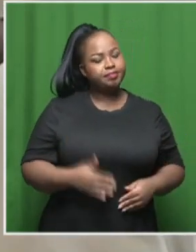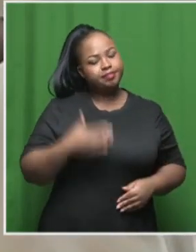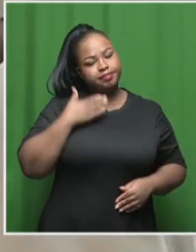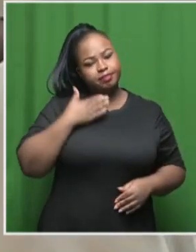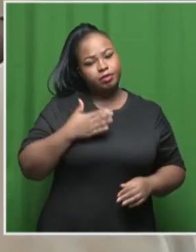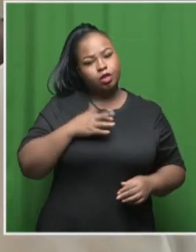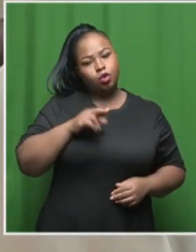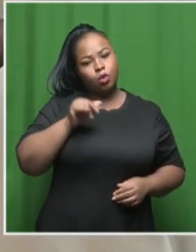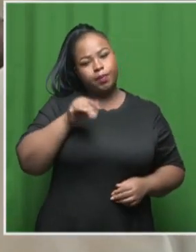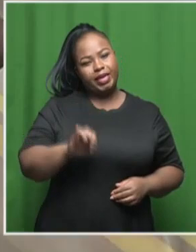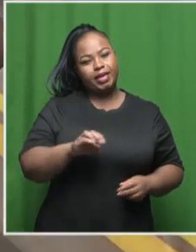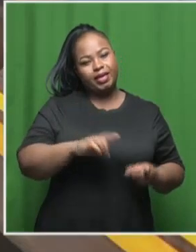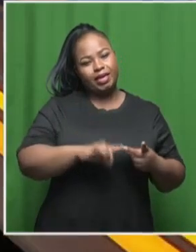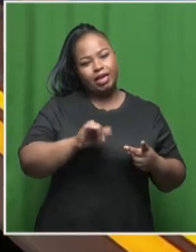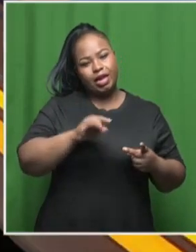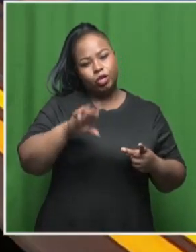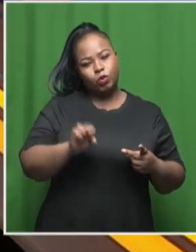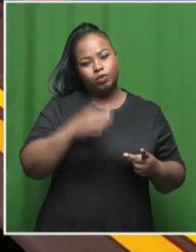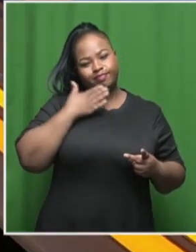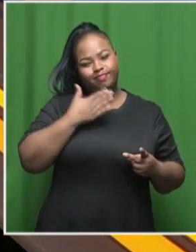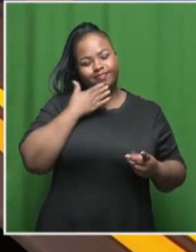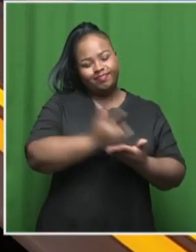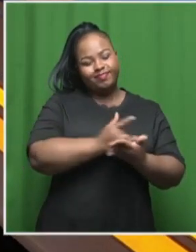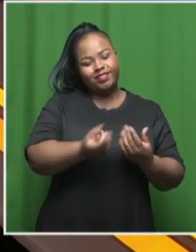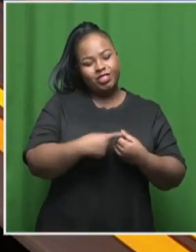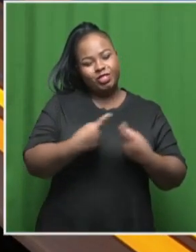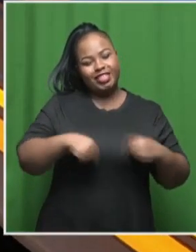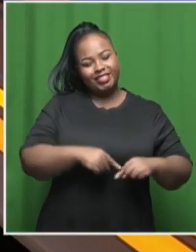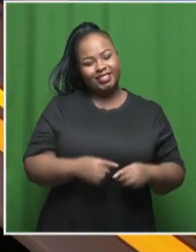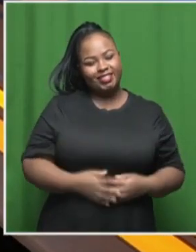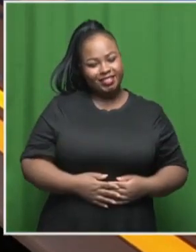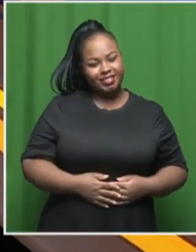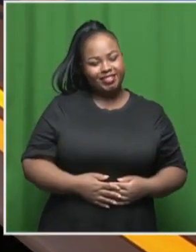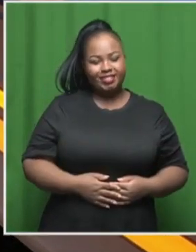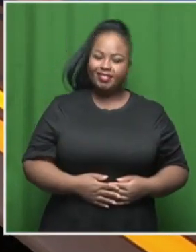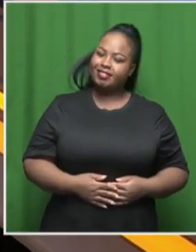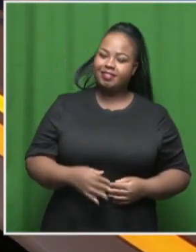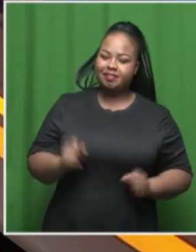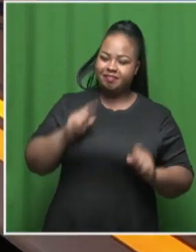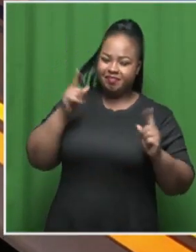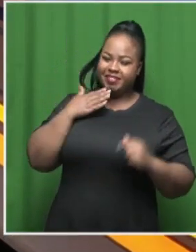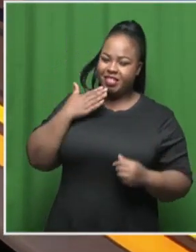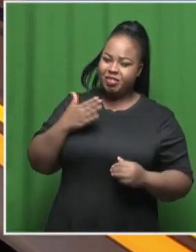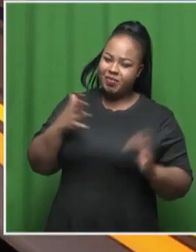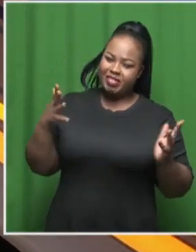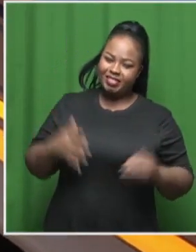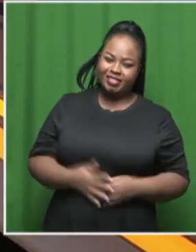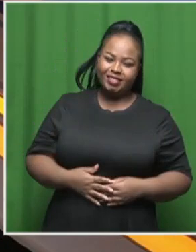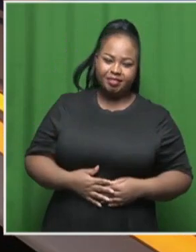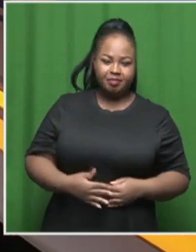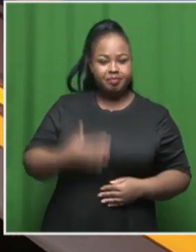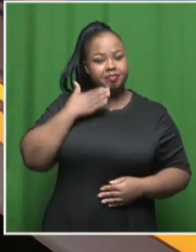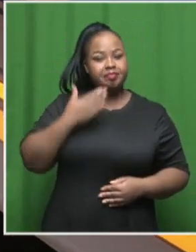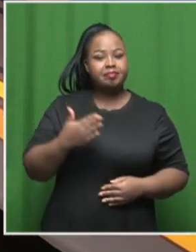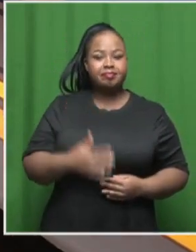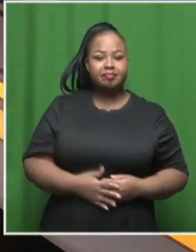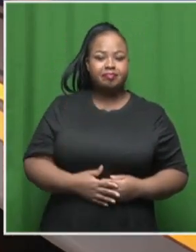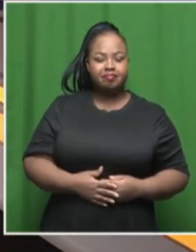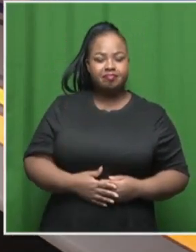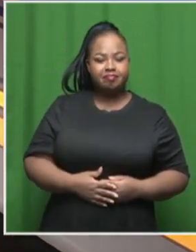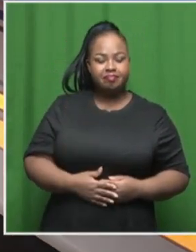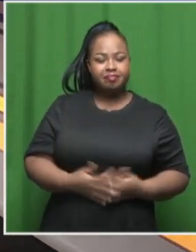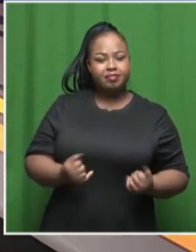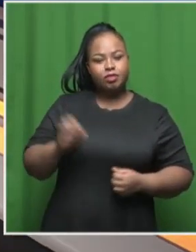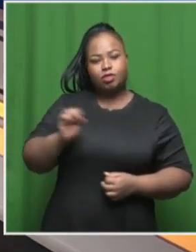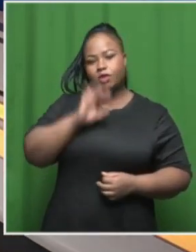right, Romy and Waldo, great chatting to you too. Thank you so much for joining us. Awesome. Thank you so much. Great stuff. Thank you. All right,